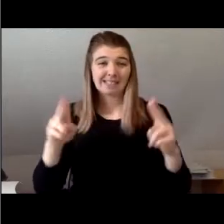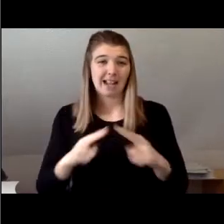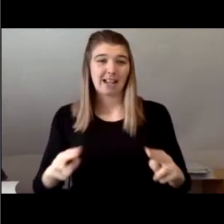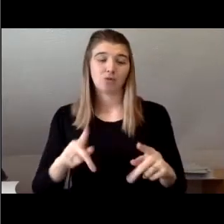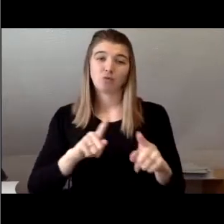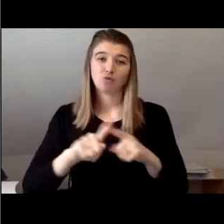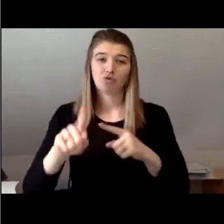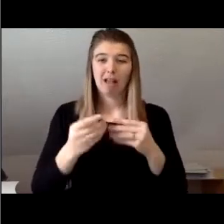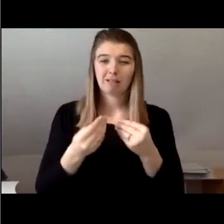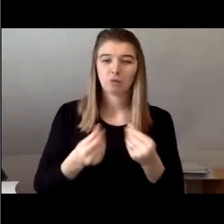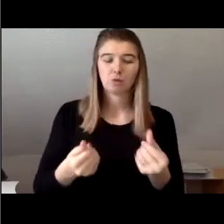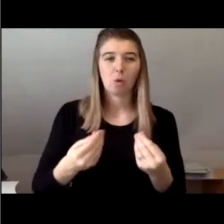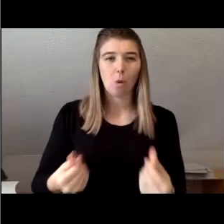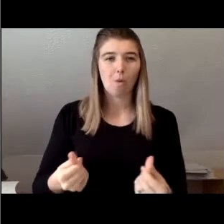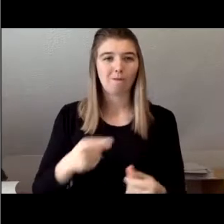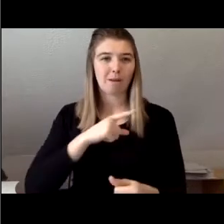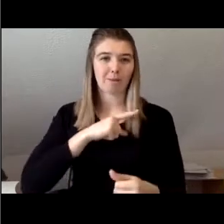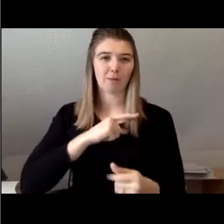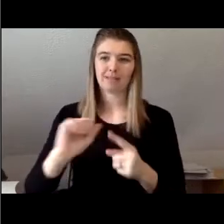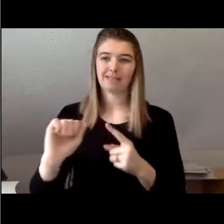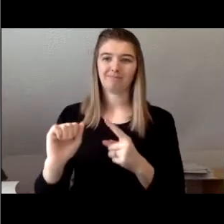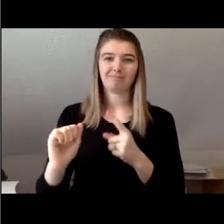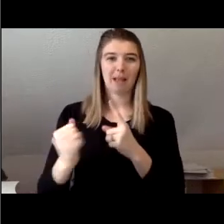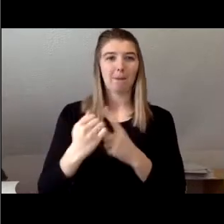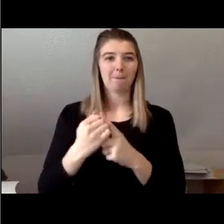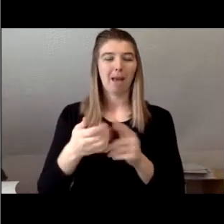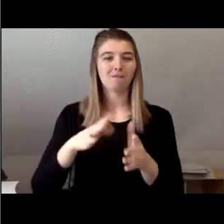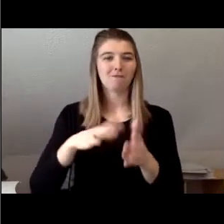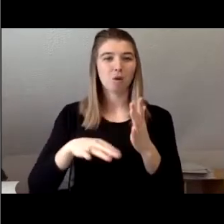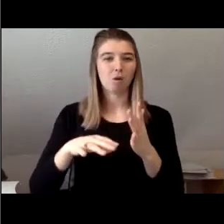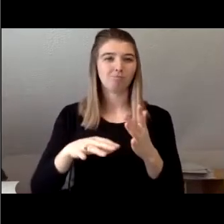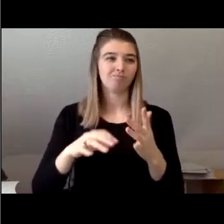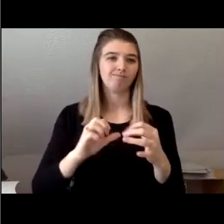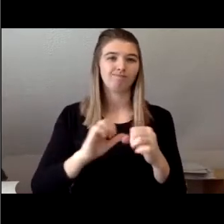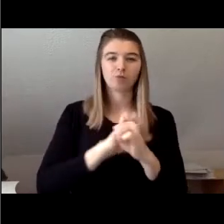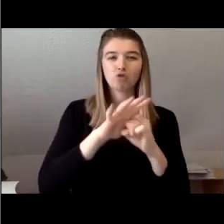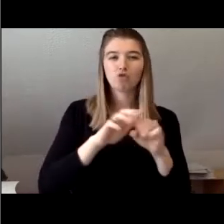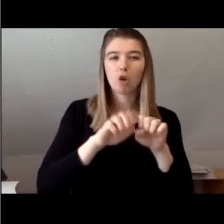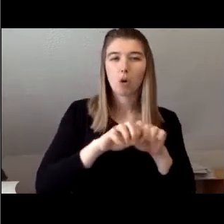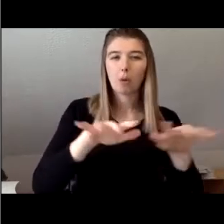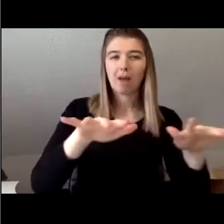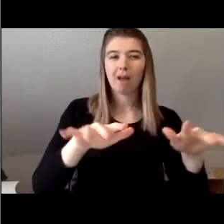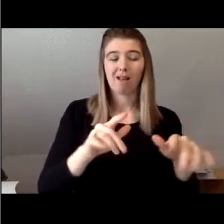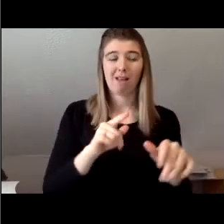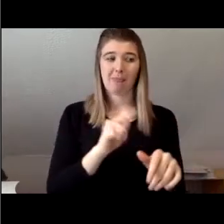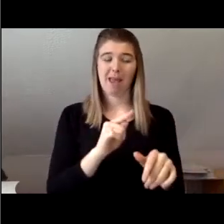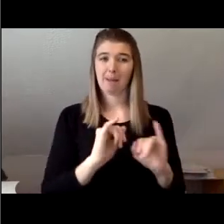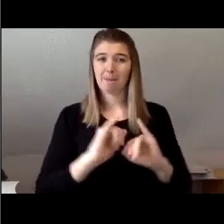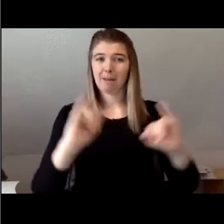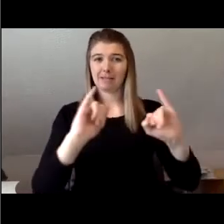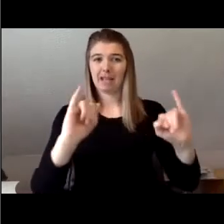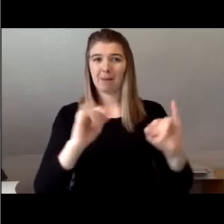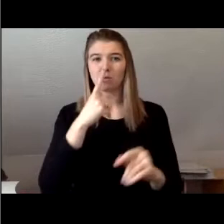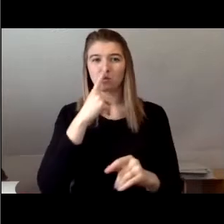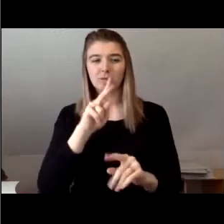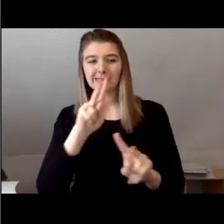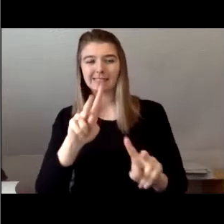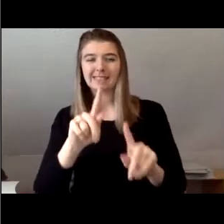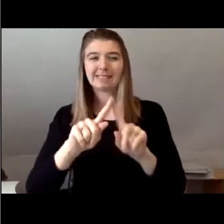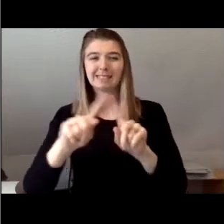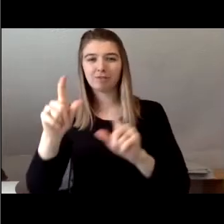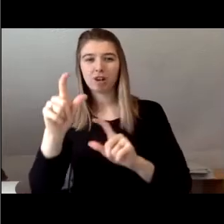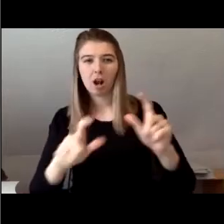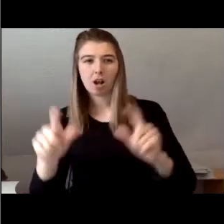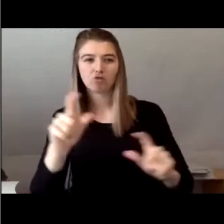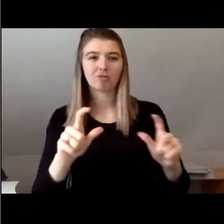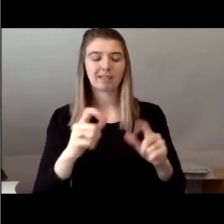The impacts are felt around the world of the current coronavirus. We've seen this pandemic and how it's affected different nations differently. But the